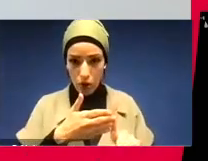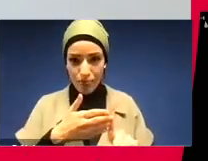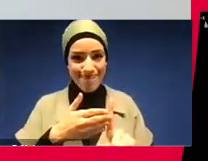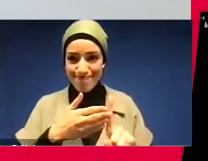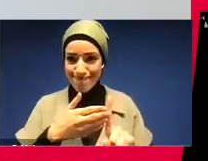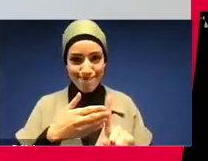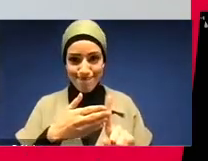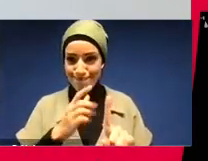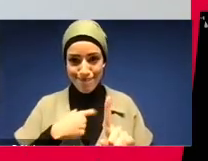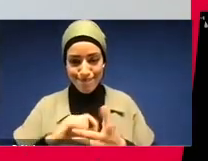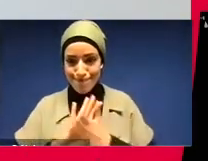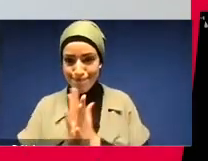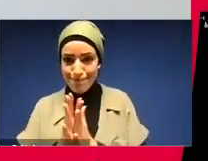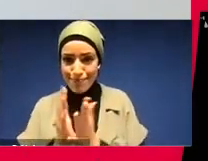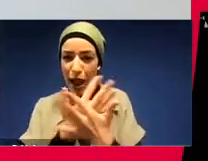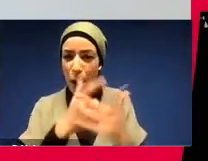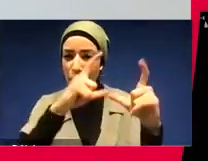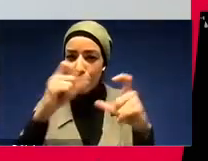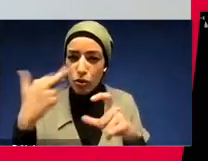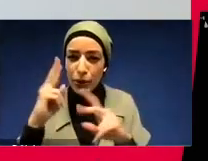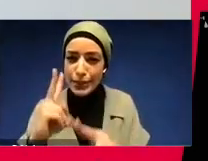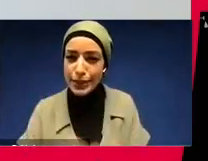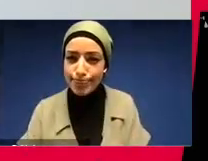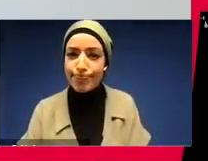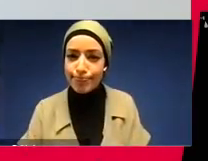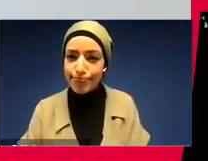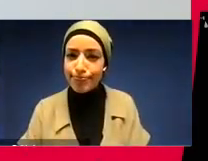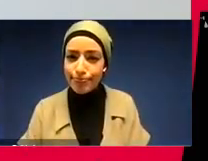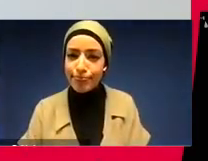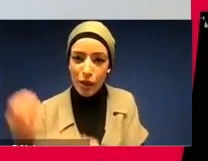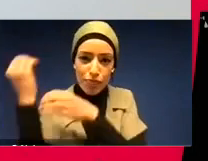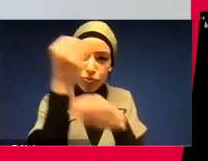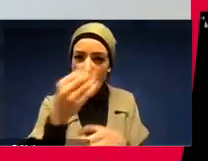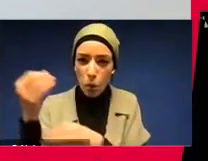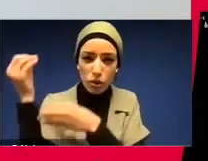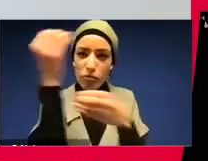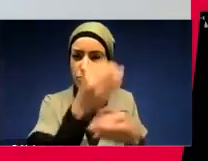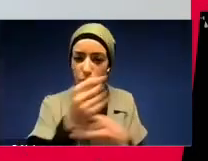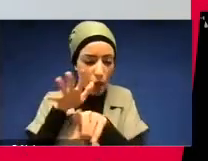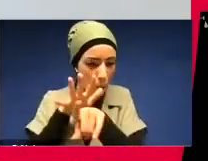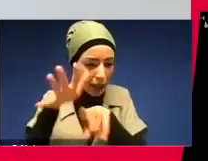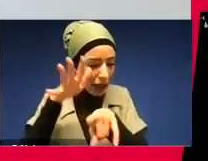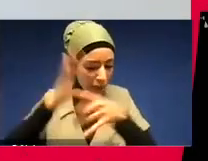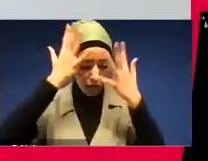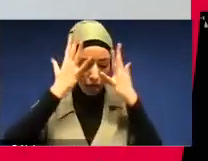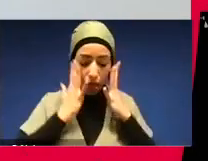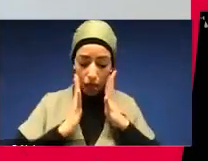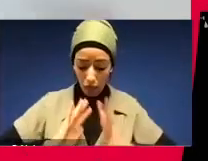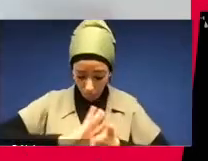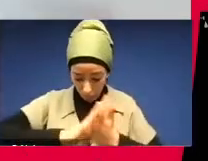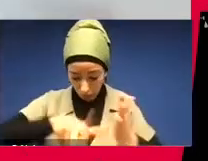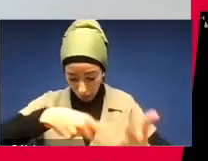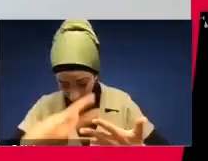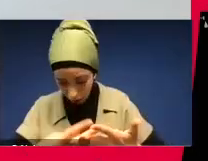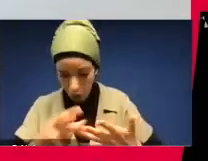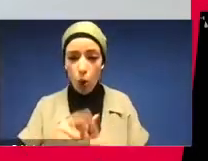many photos have you seen of protesters who just lost their eye, or they're bleeding and gushing, or the clouds